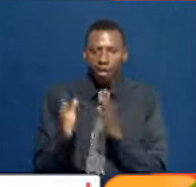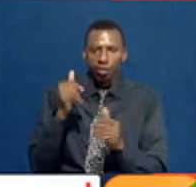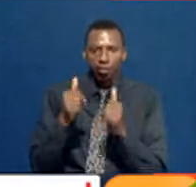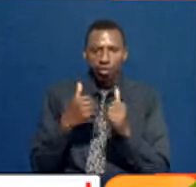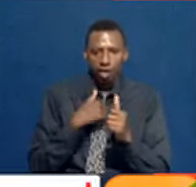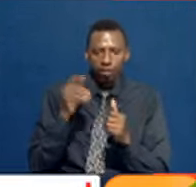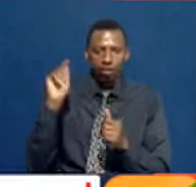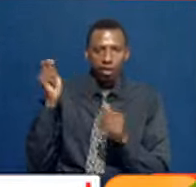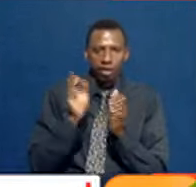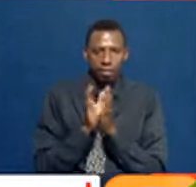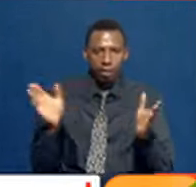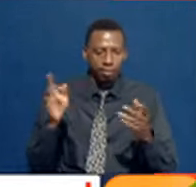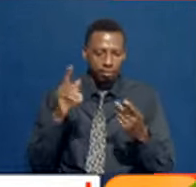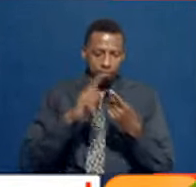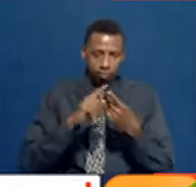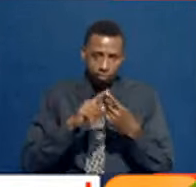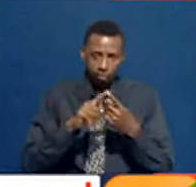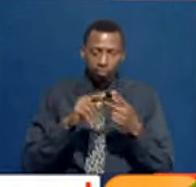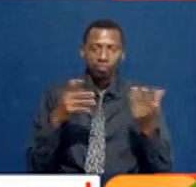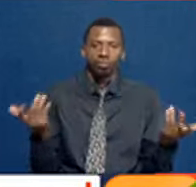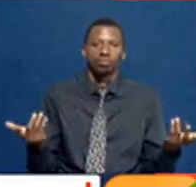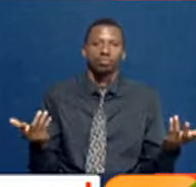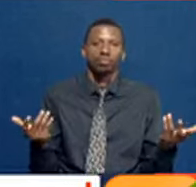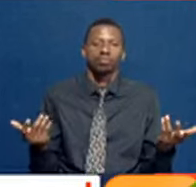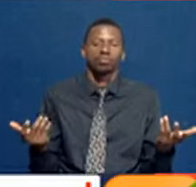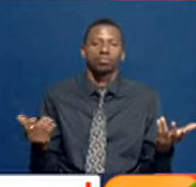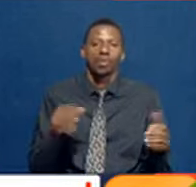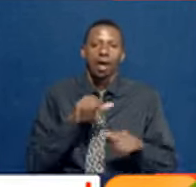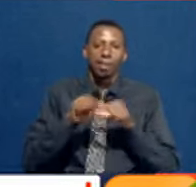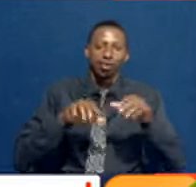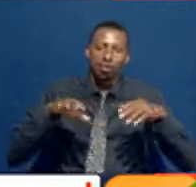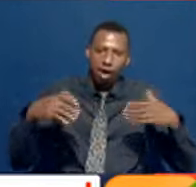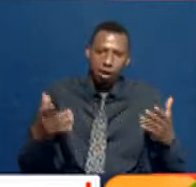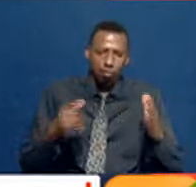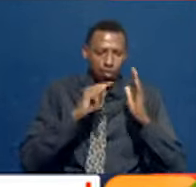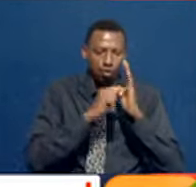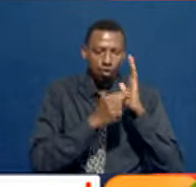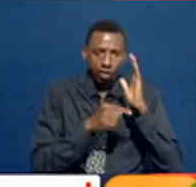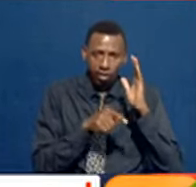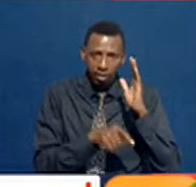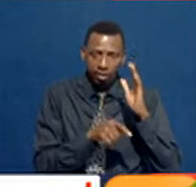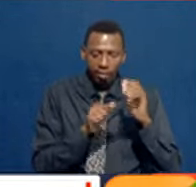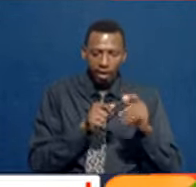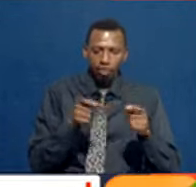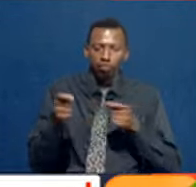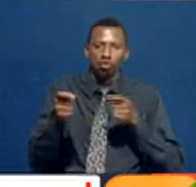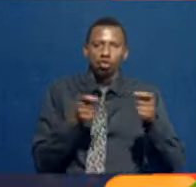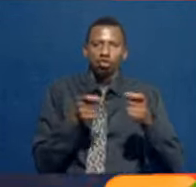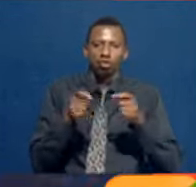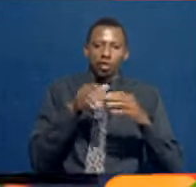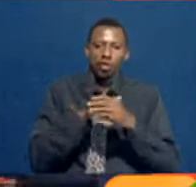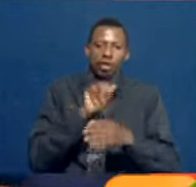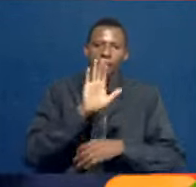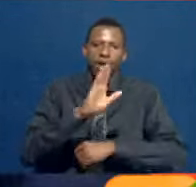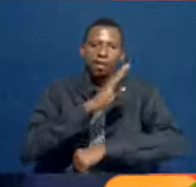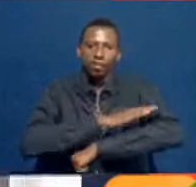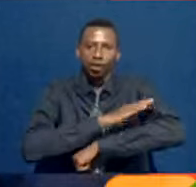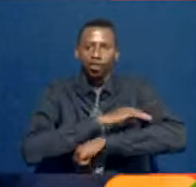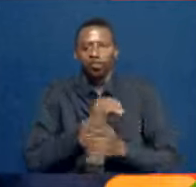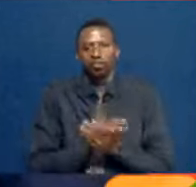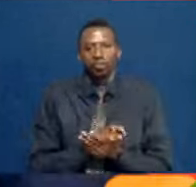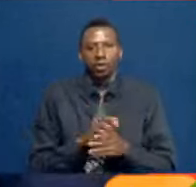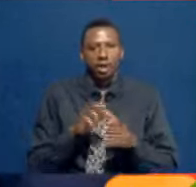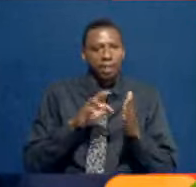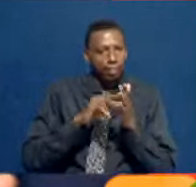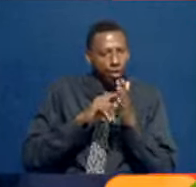content creators. And the second one is on how content can be moderated on their platform. Moderation is